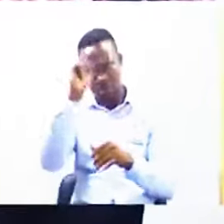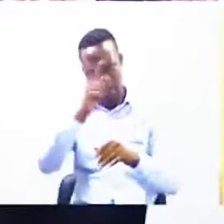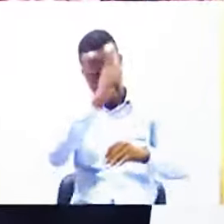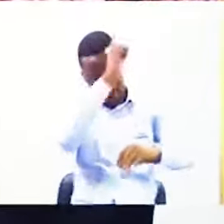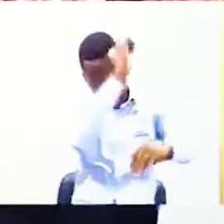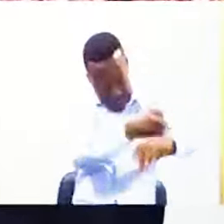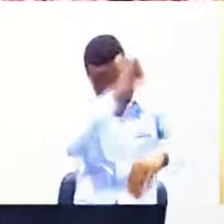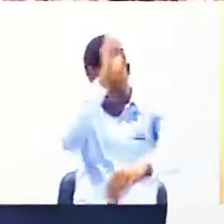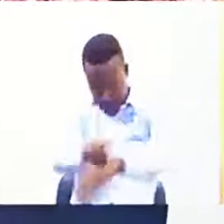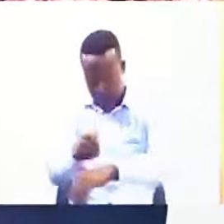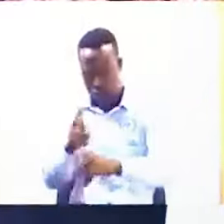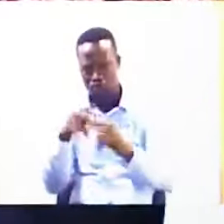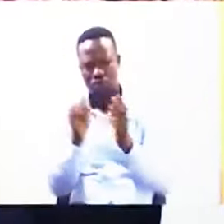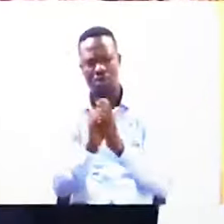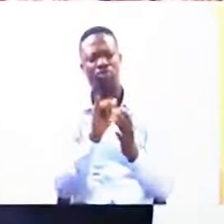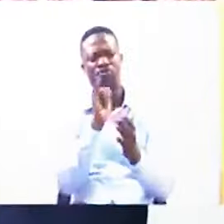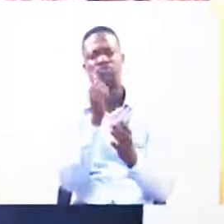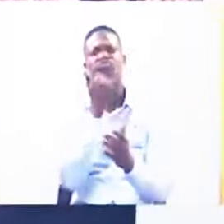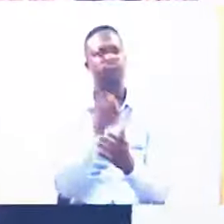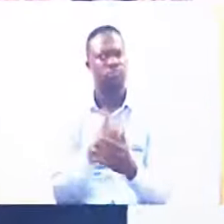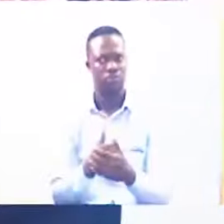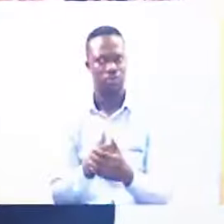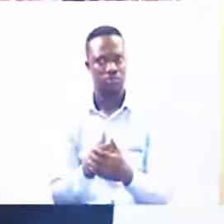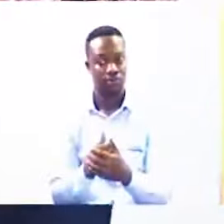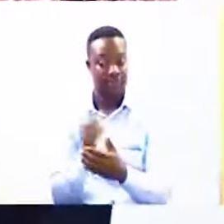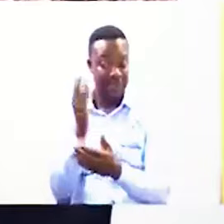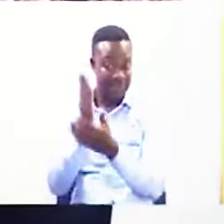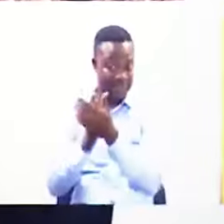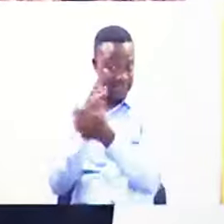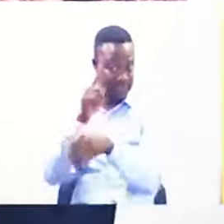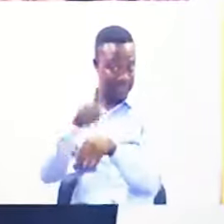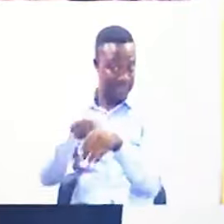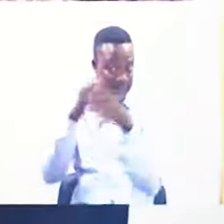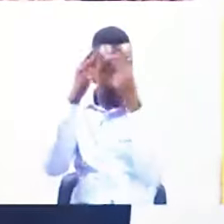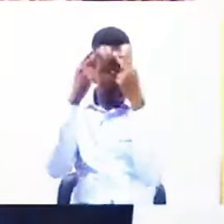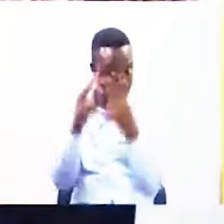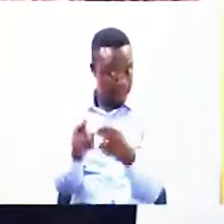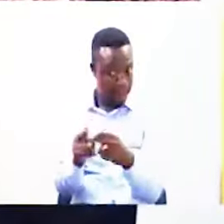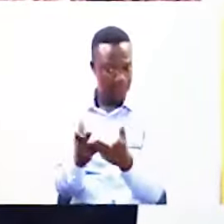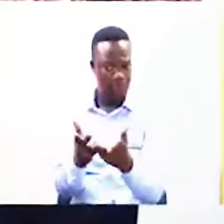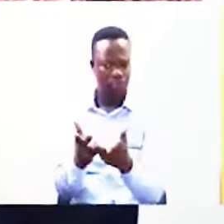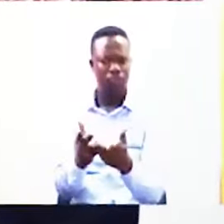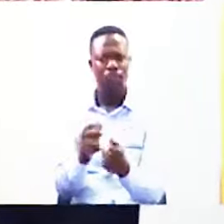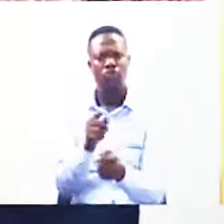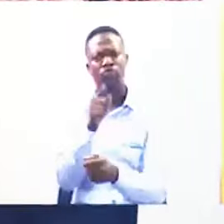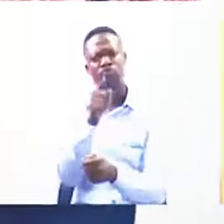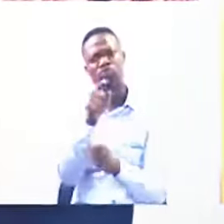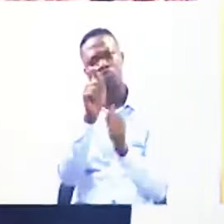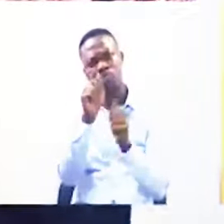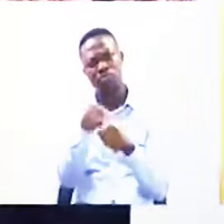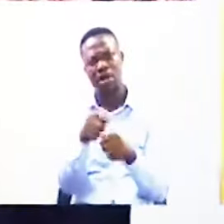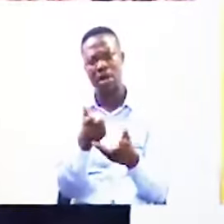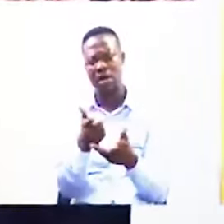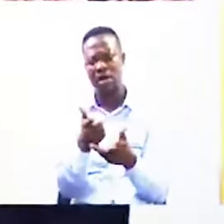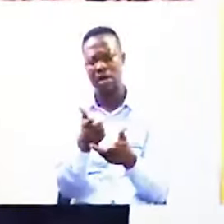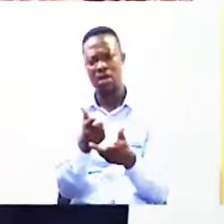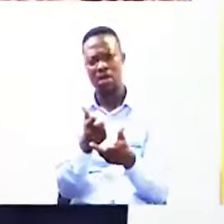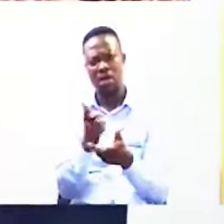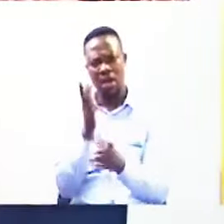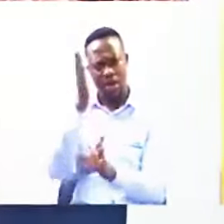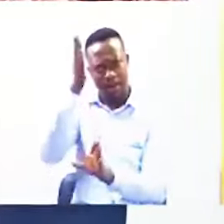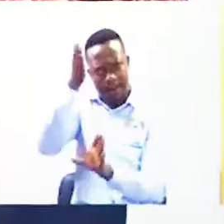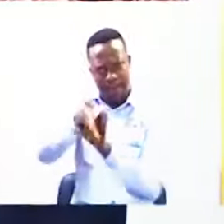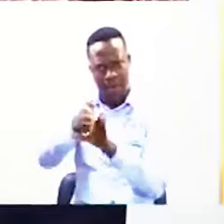In some circumstances, you need to act in ways such that you cannot